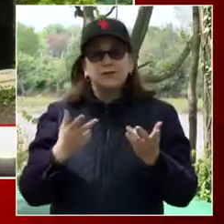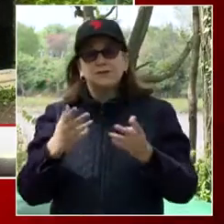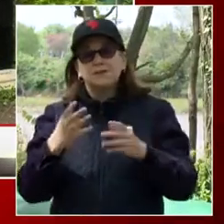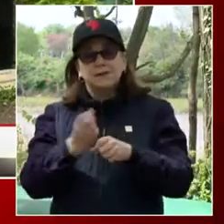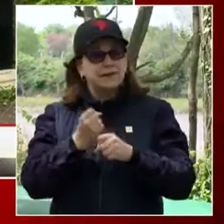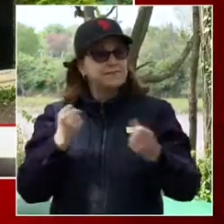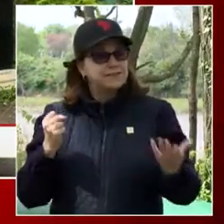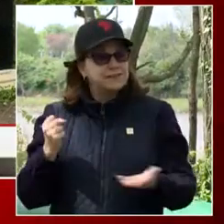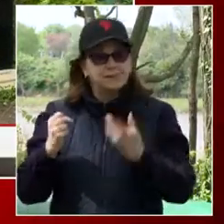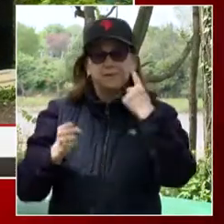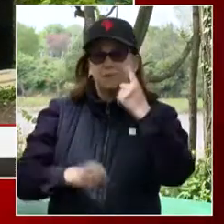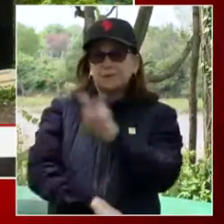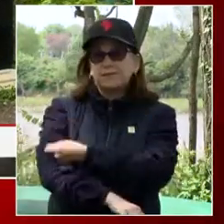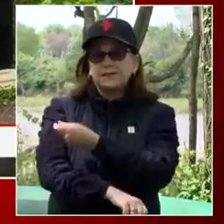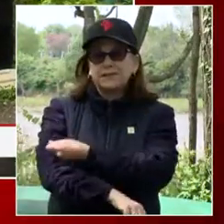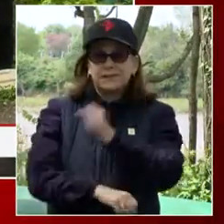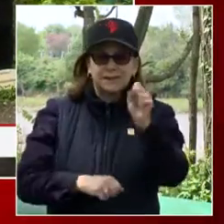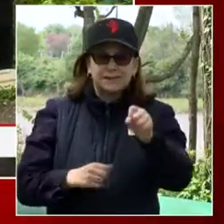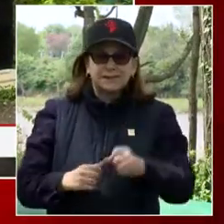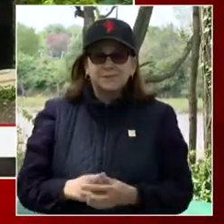get the vaccine.